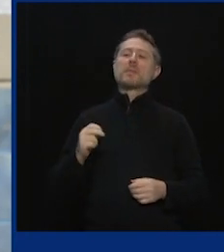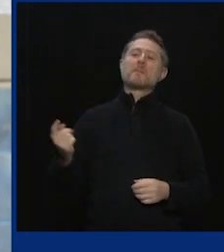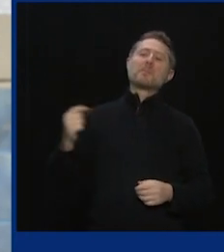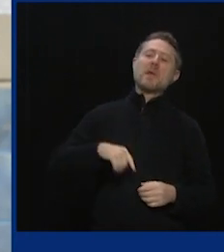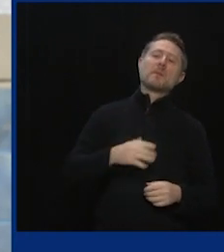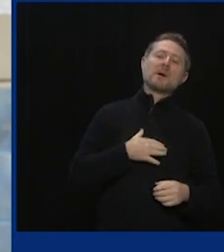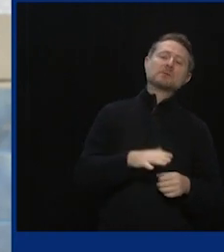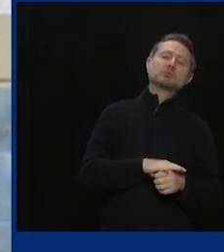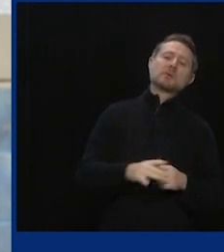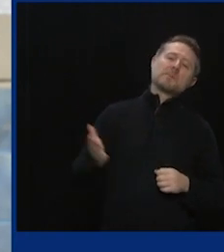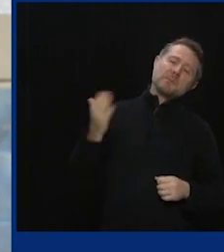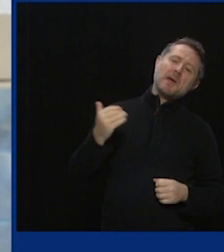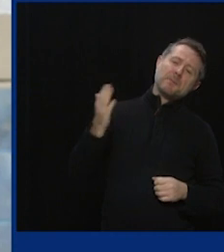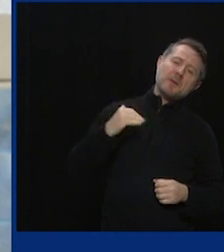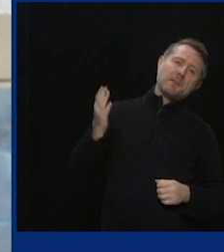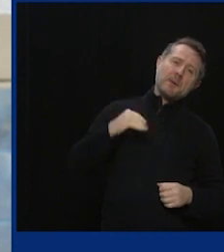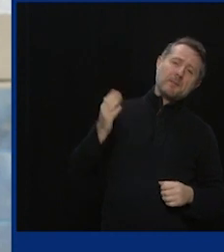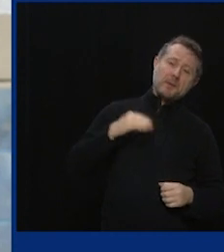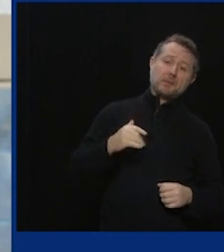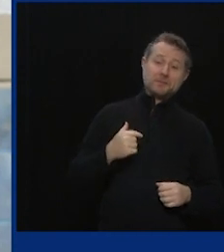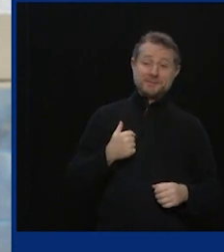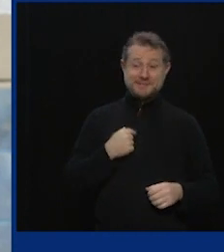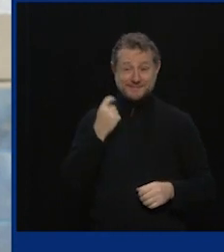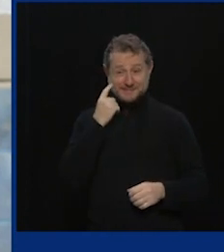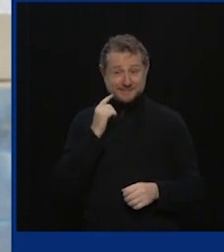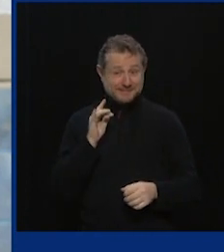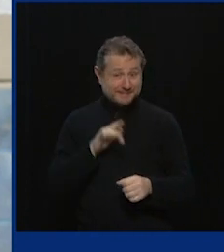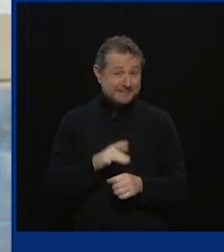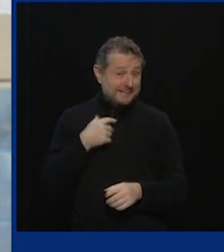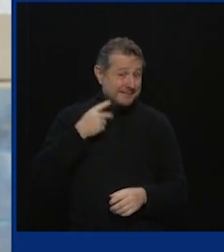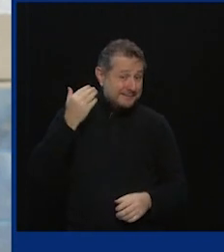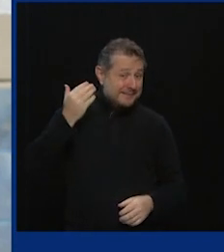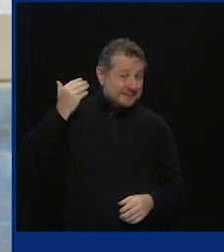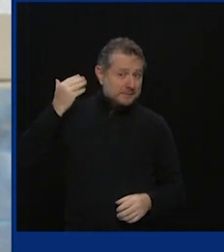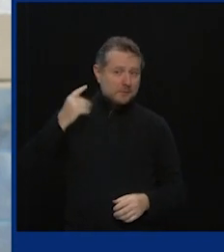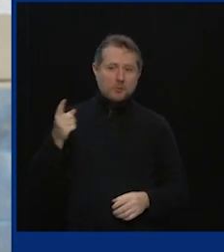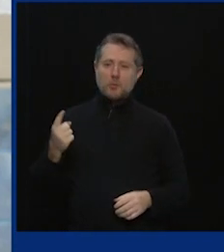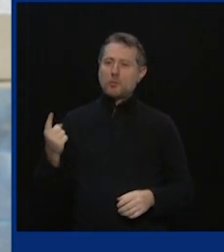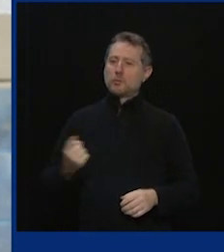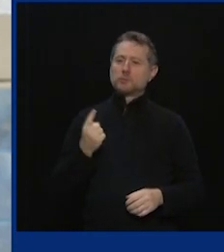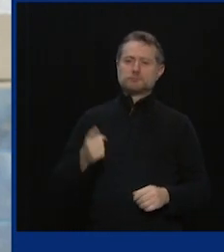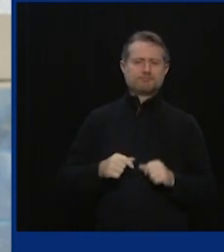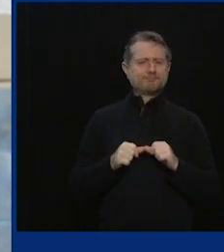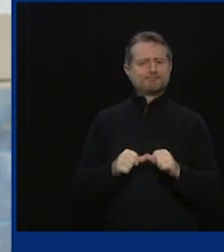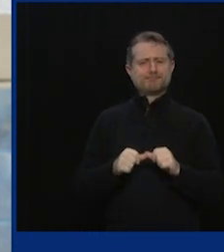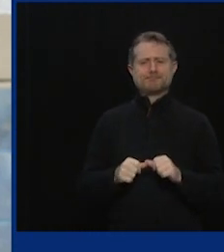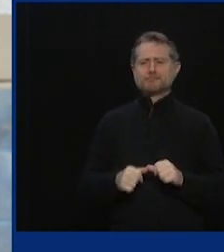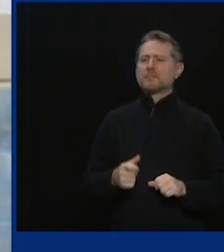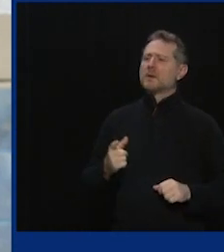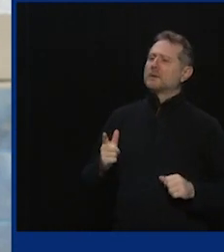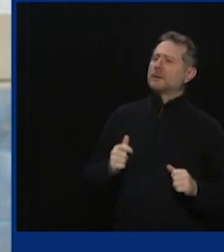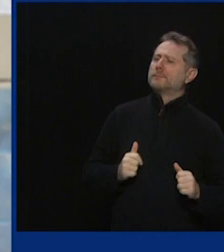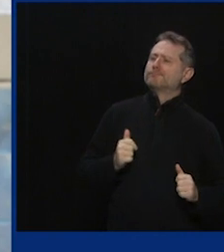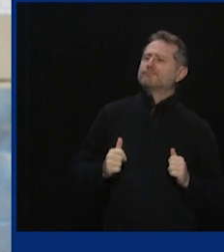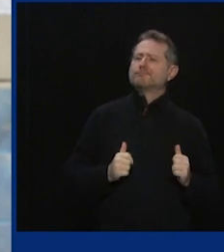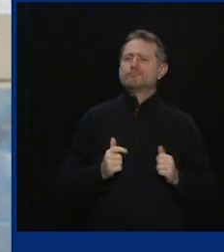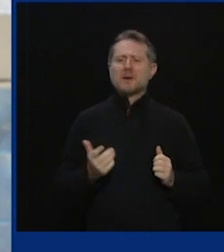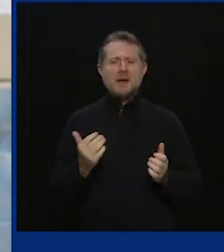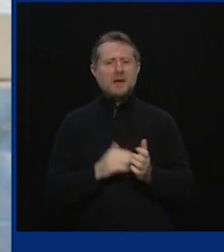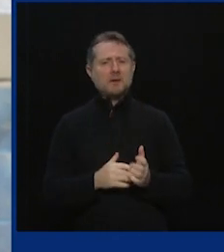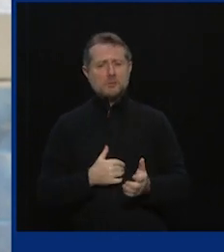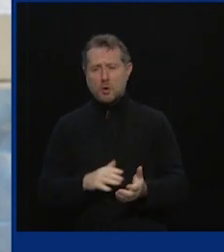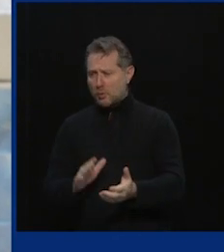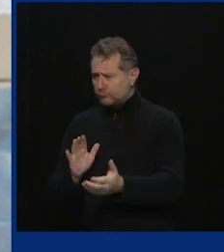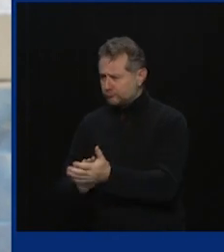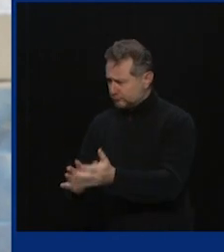district? I say, I was just there yesterday. I was there the day before. But she's persistent, but she's impactful. And now let's give her another round of applause for our